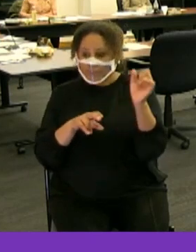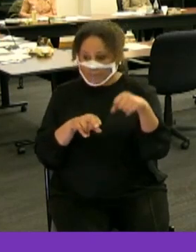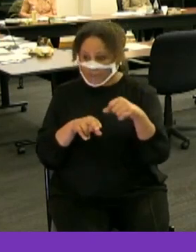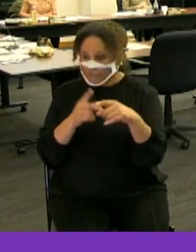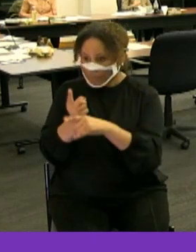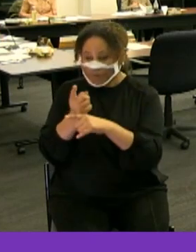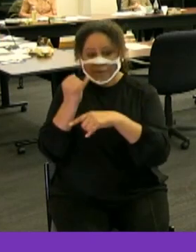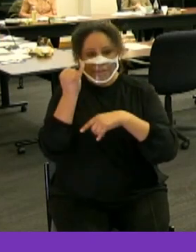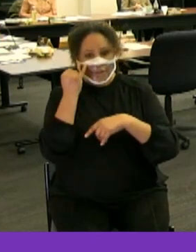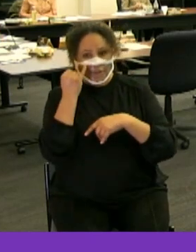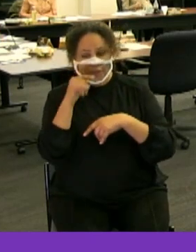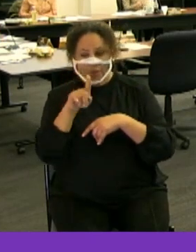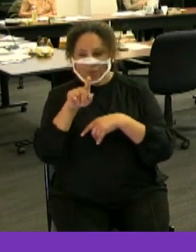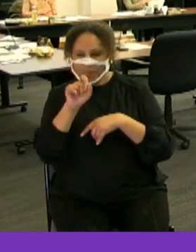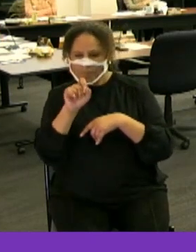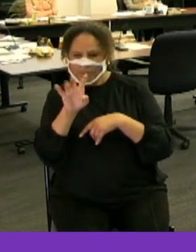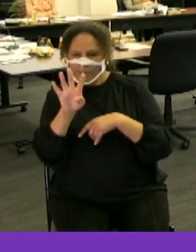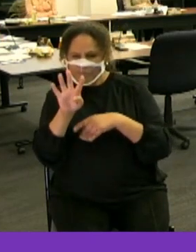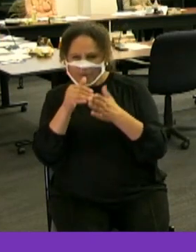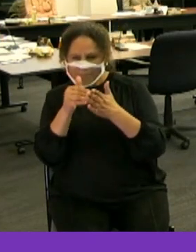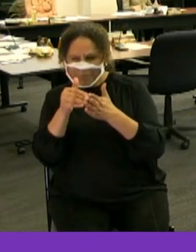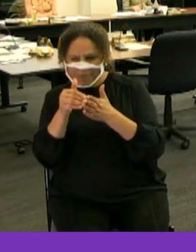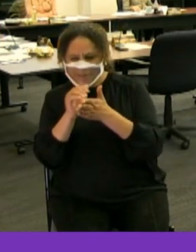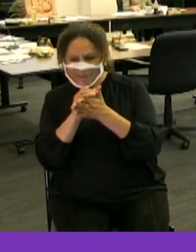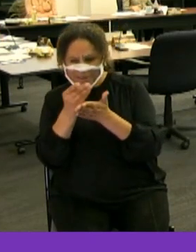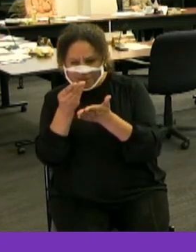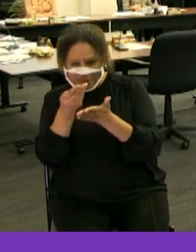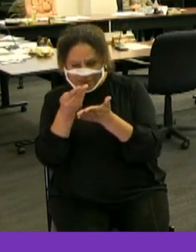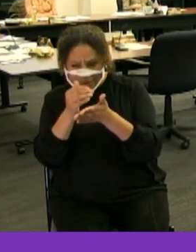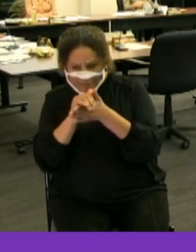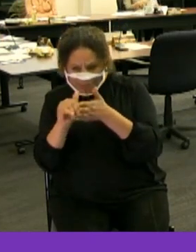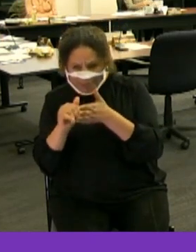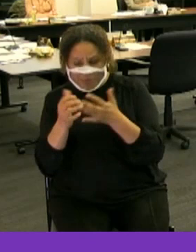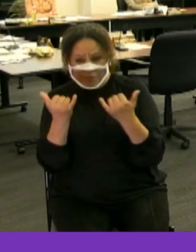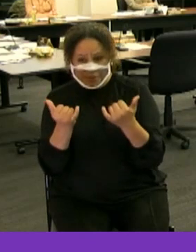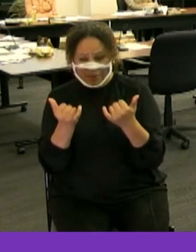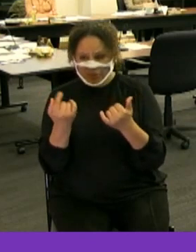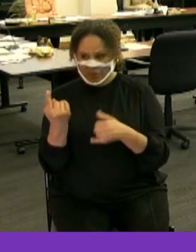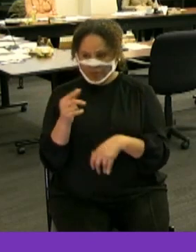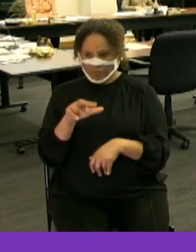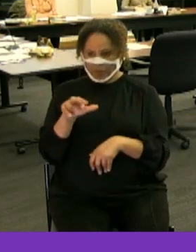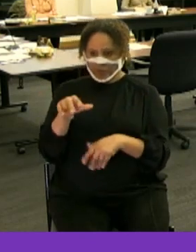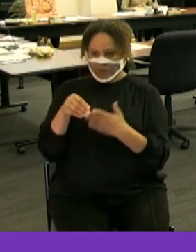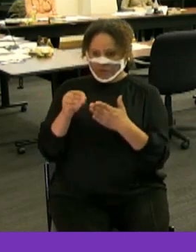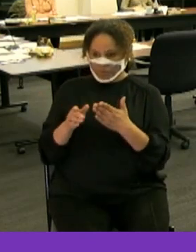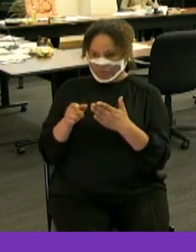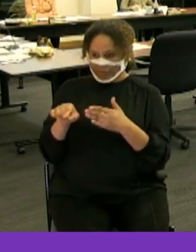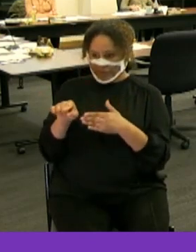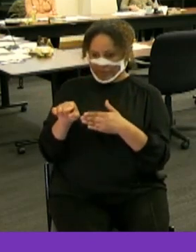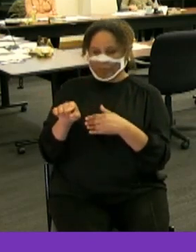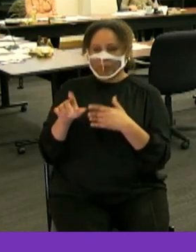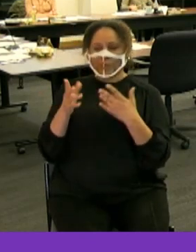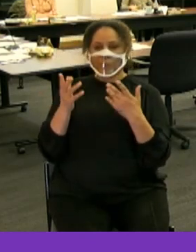have $1.4 million and it's right now we only have 33 students,